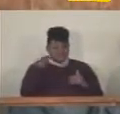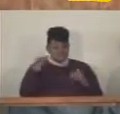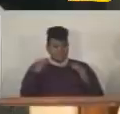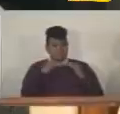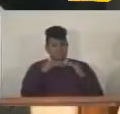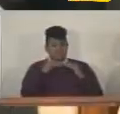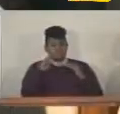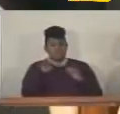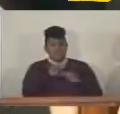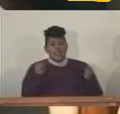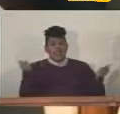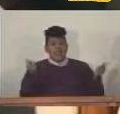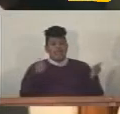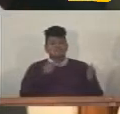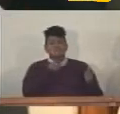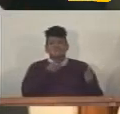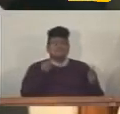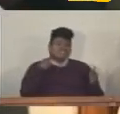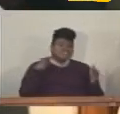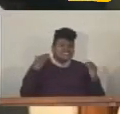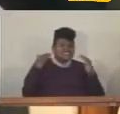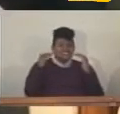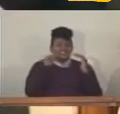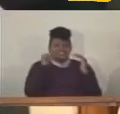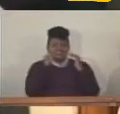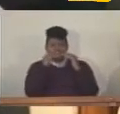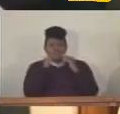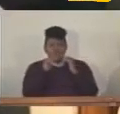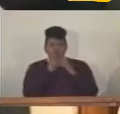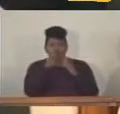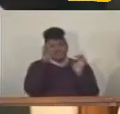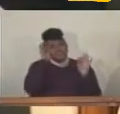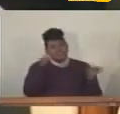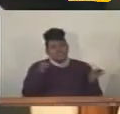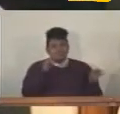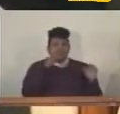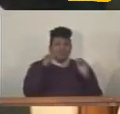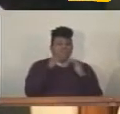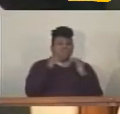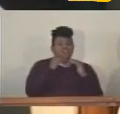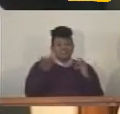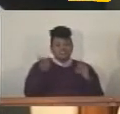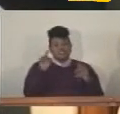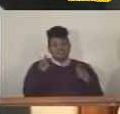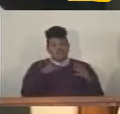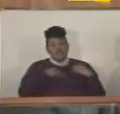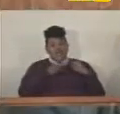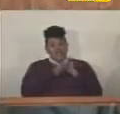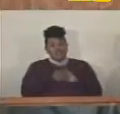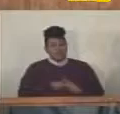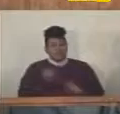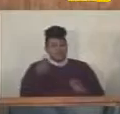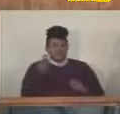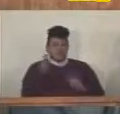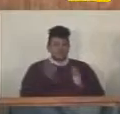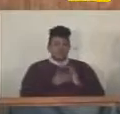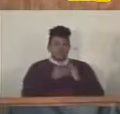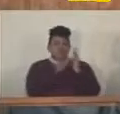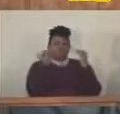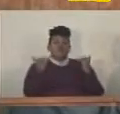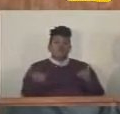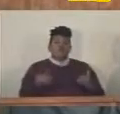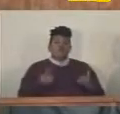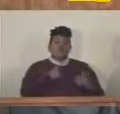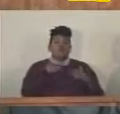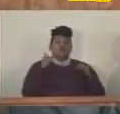should not be charged on the same, jointly on the same indictment, but that a separate indictment should be proffered